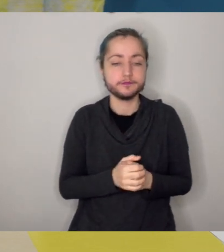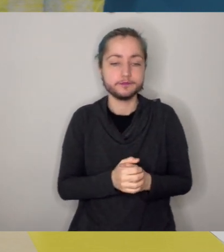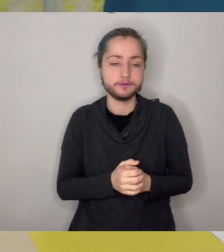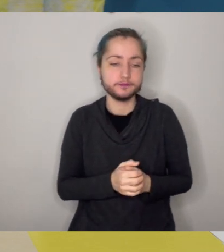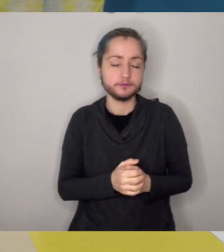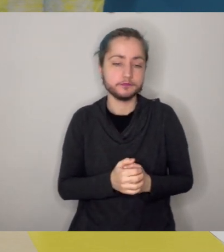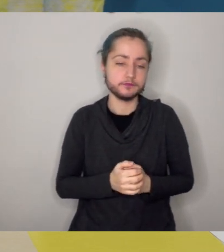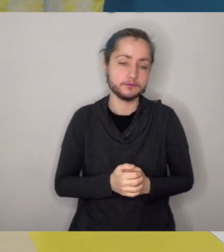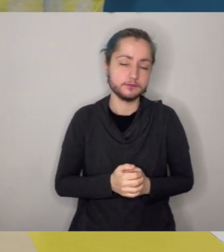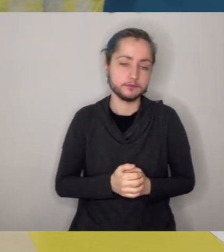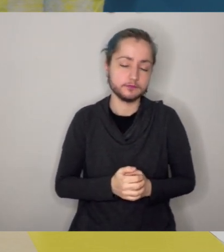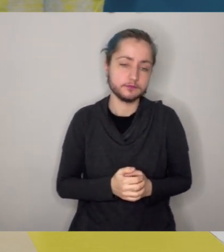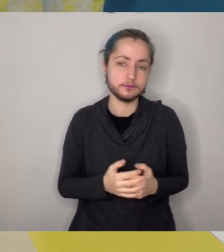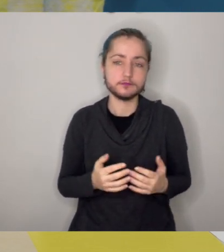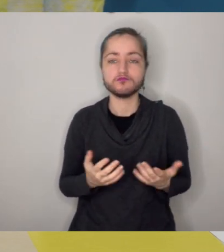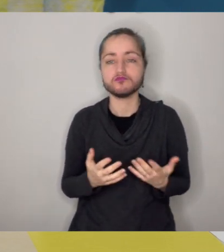made.